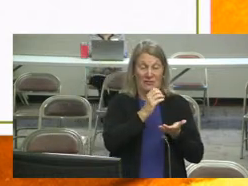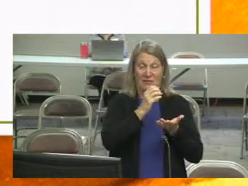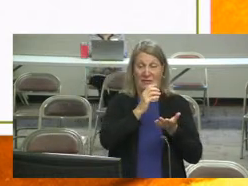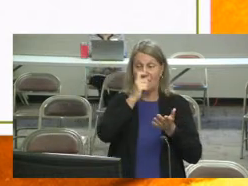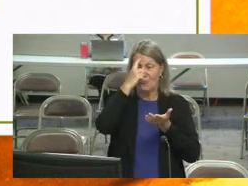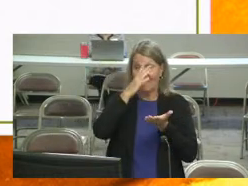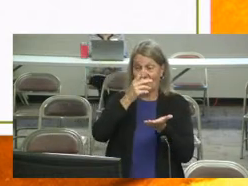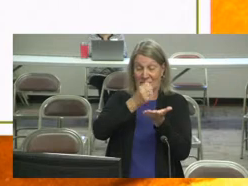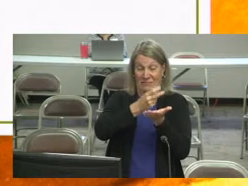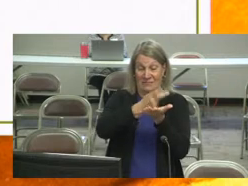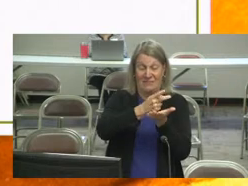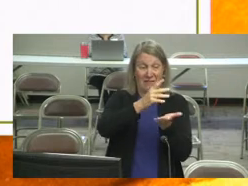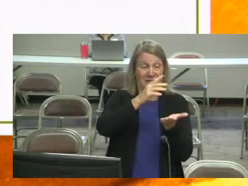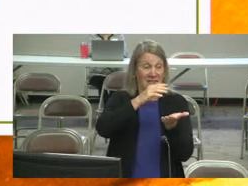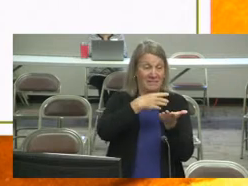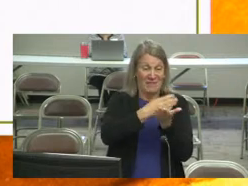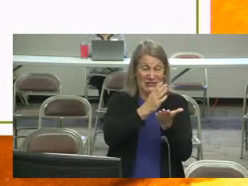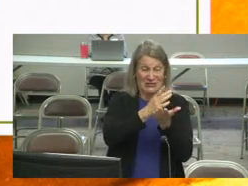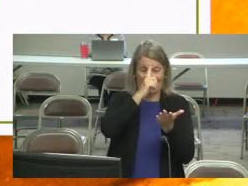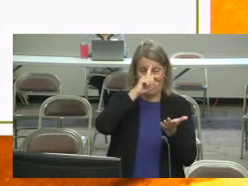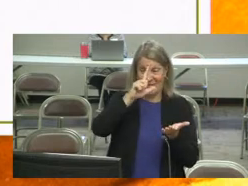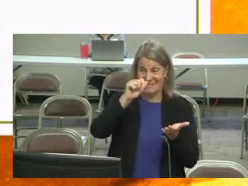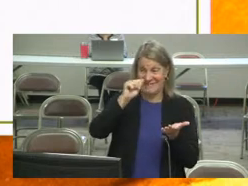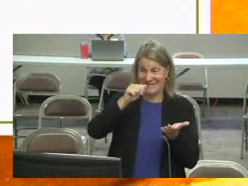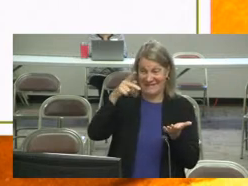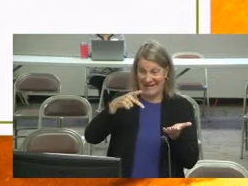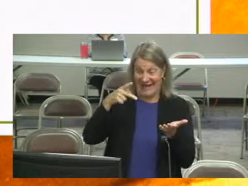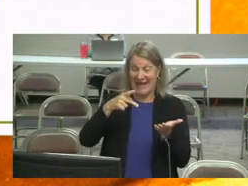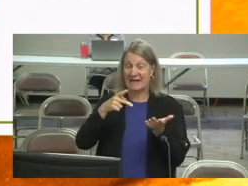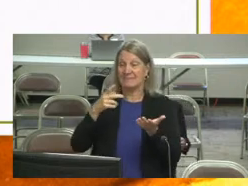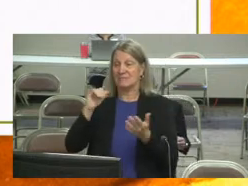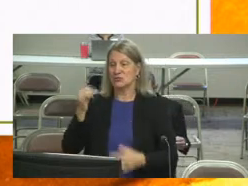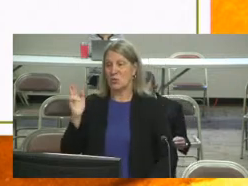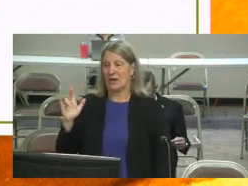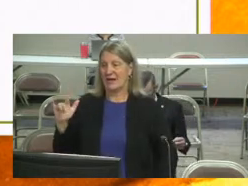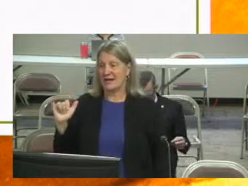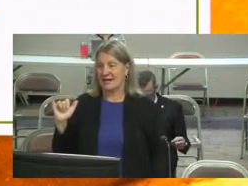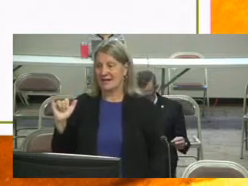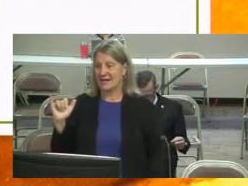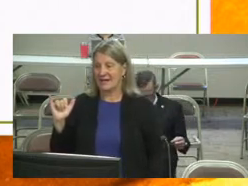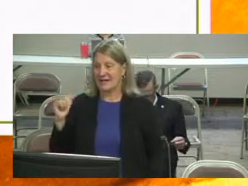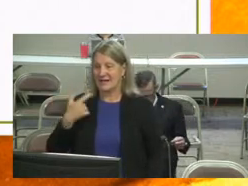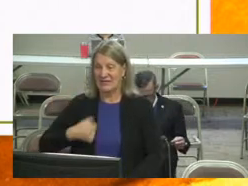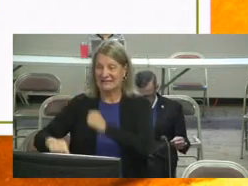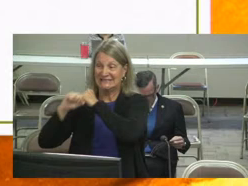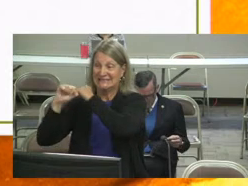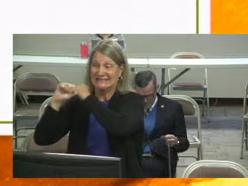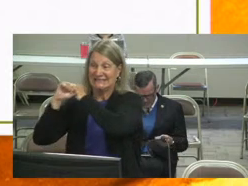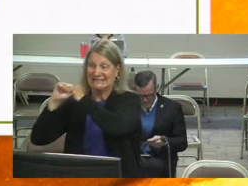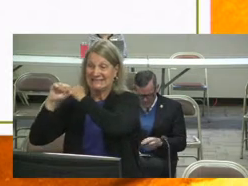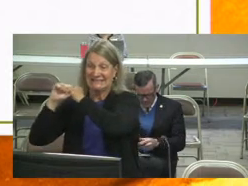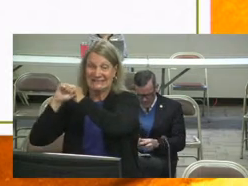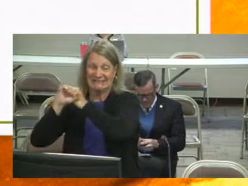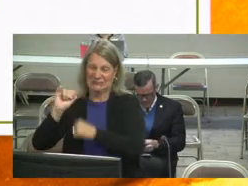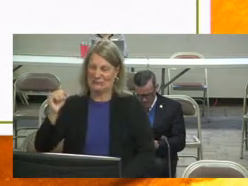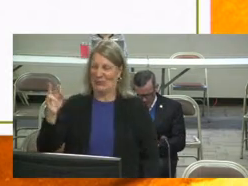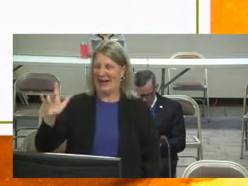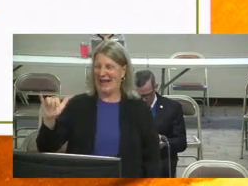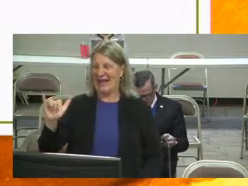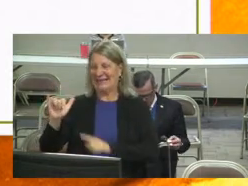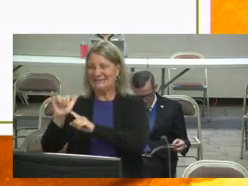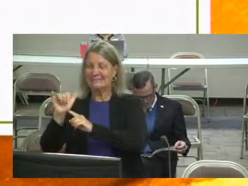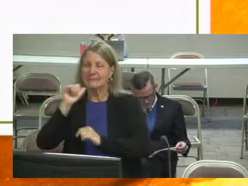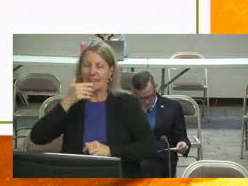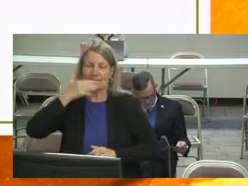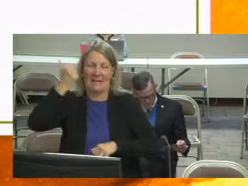specialist positions to fill and if the governor approves that then we hope to